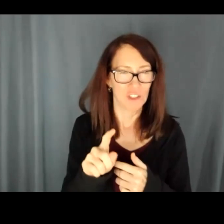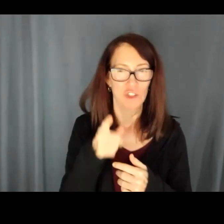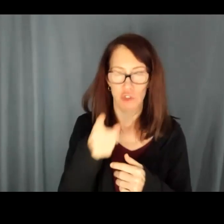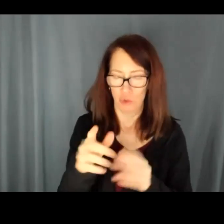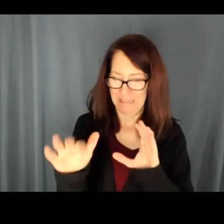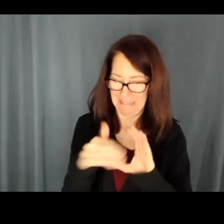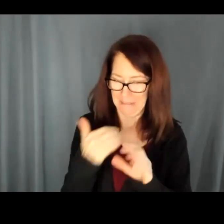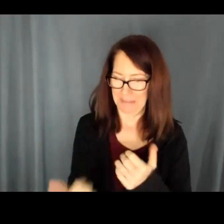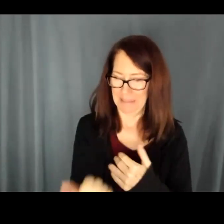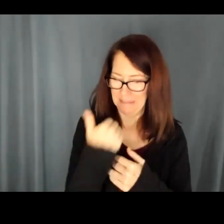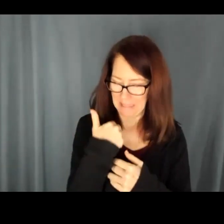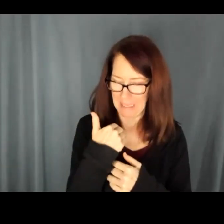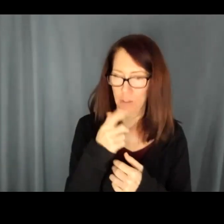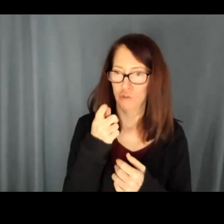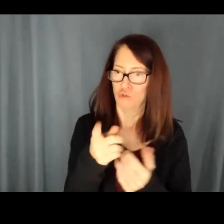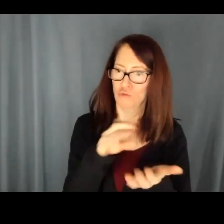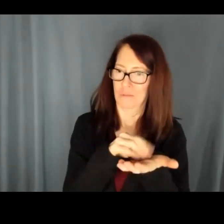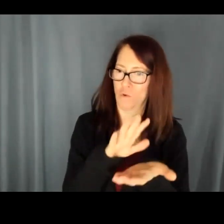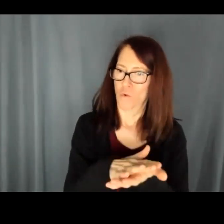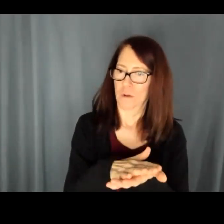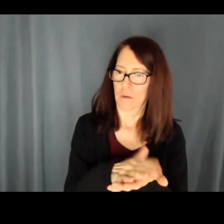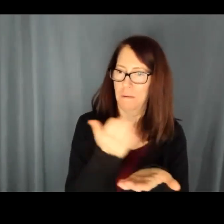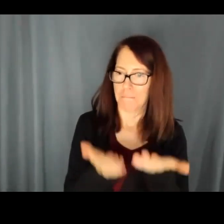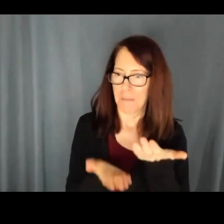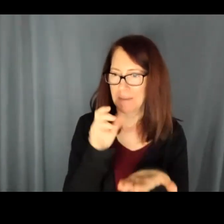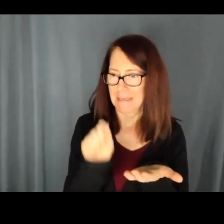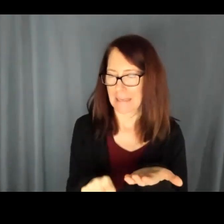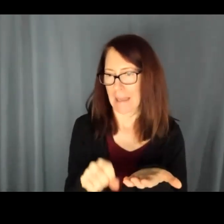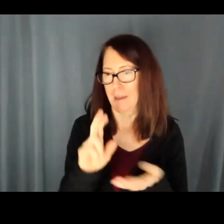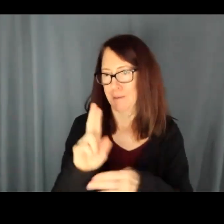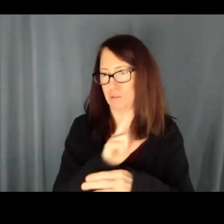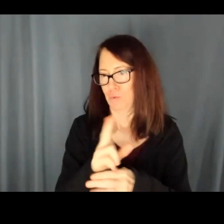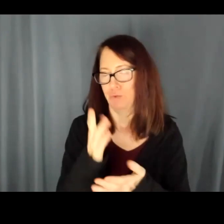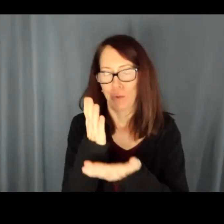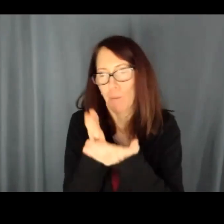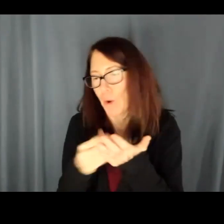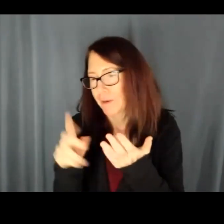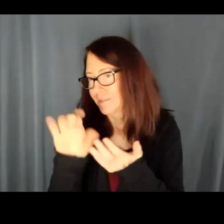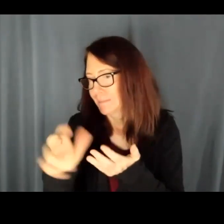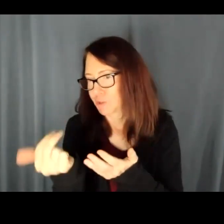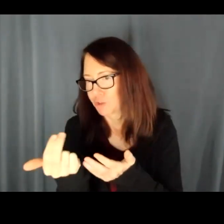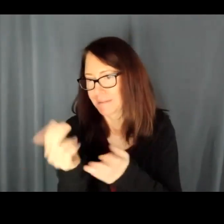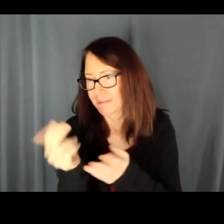you do note that maybe we could use part of the December 13th meeting to